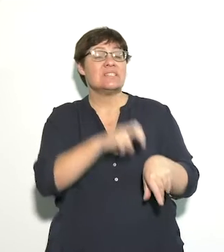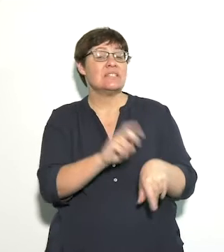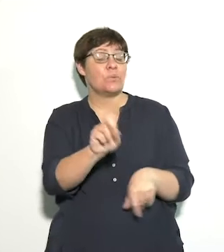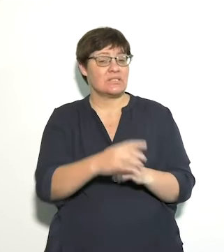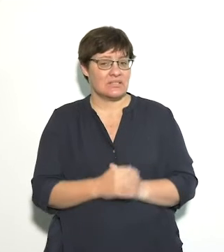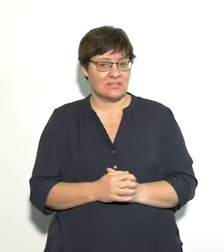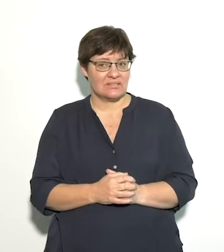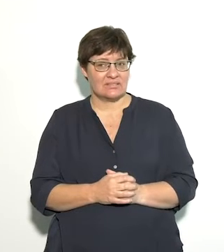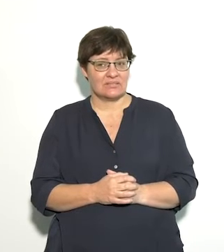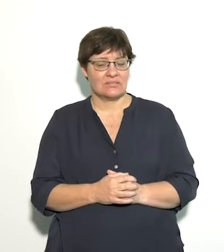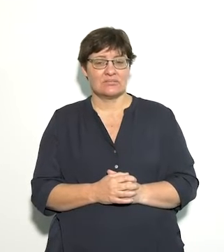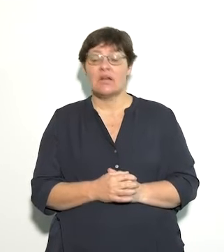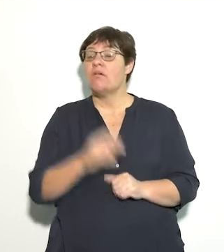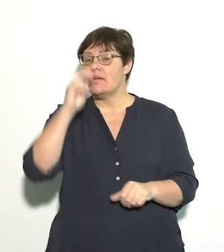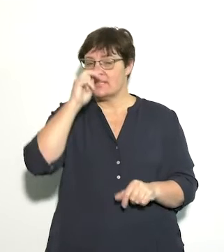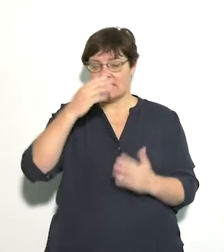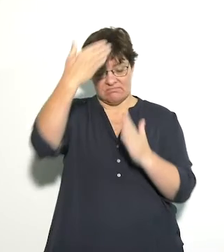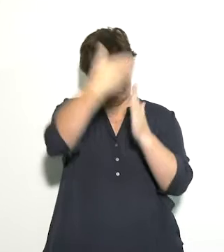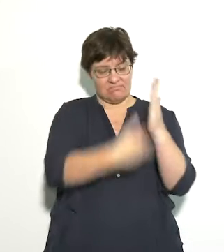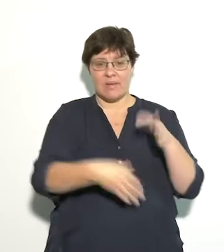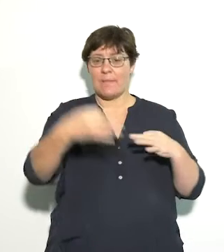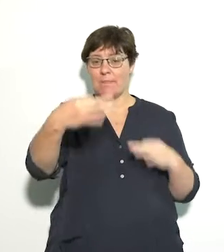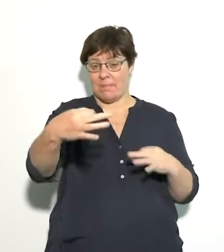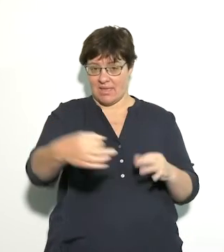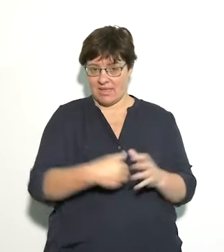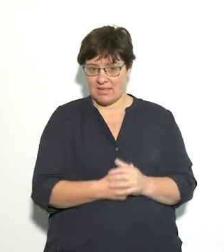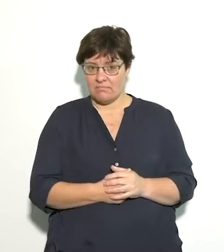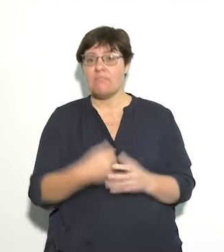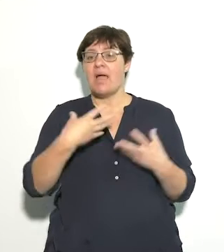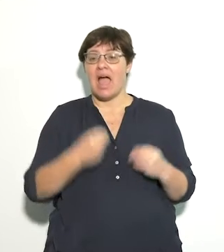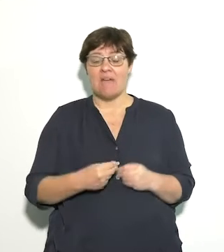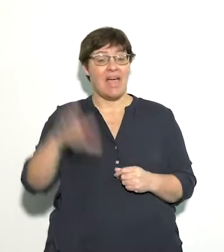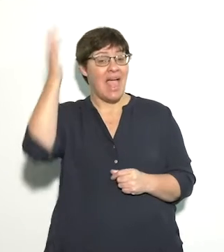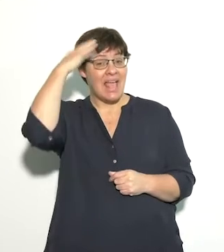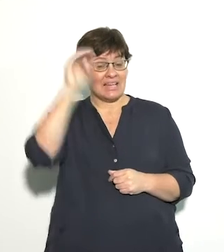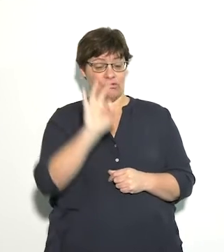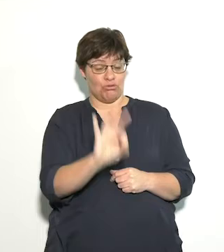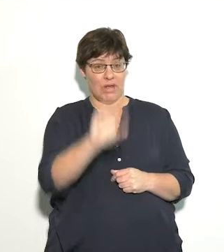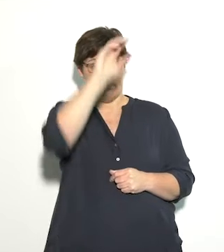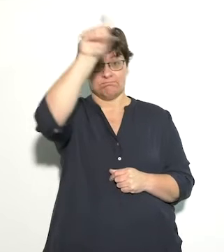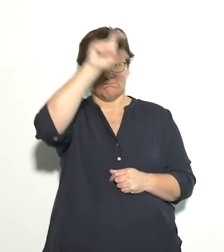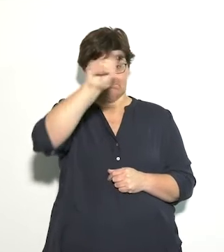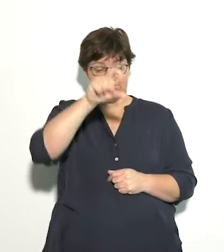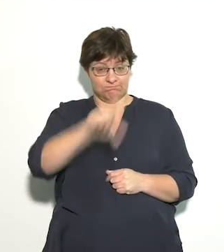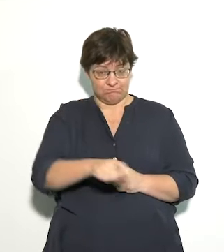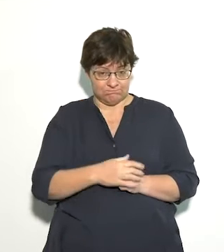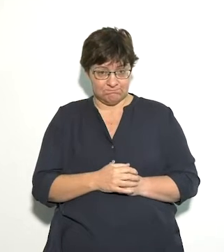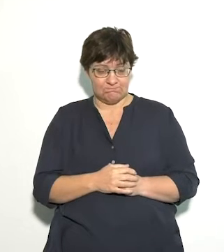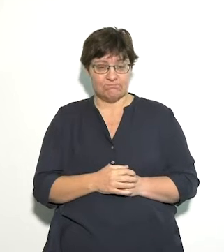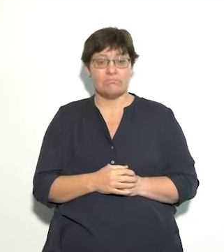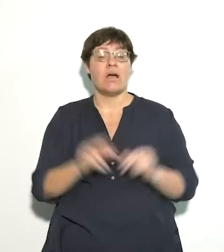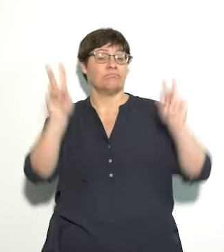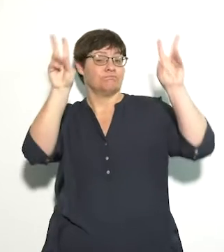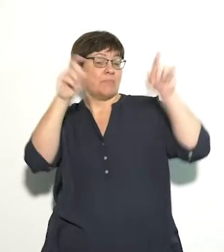need. You'll need a sheet of paper. I have three headings on my sheet of paper. I have